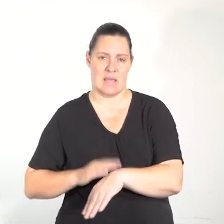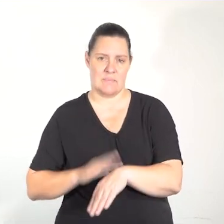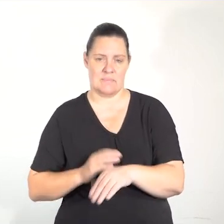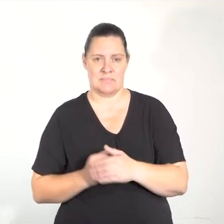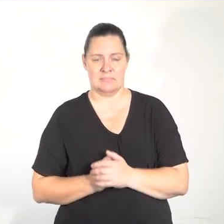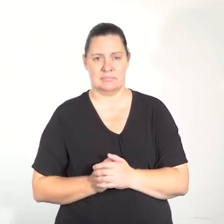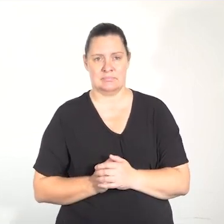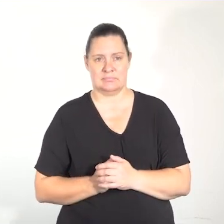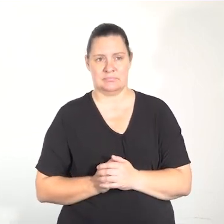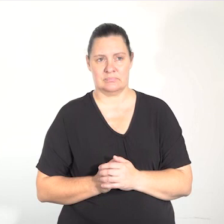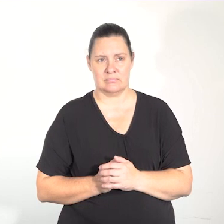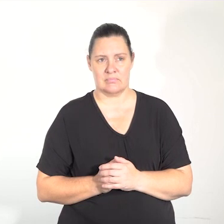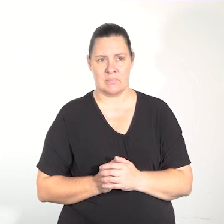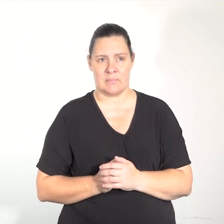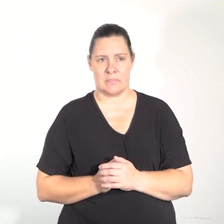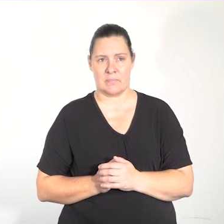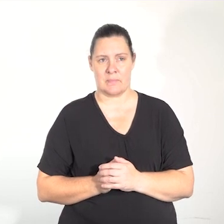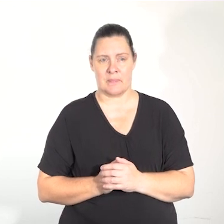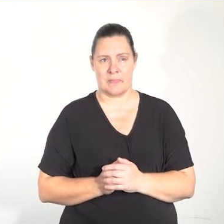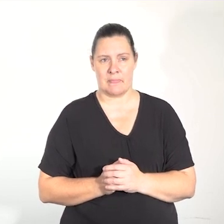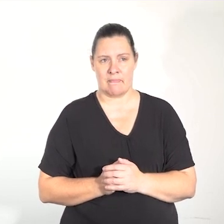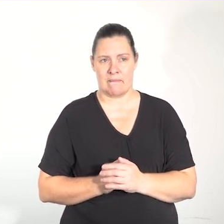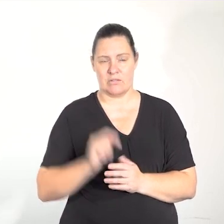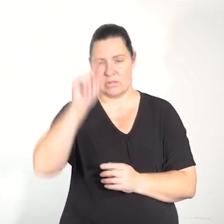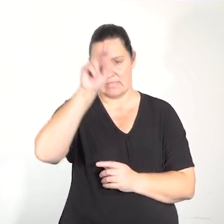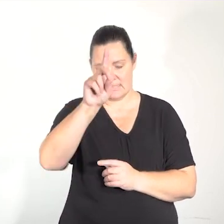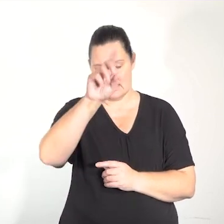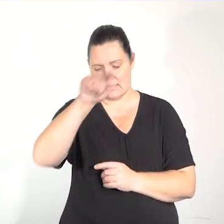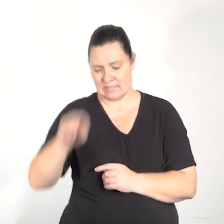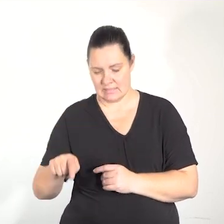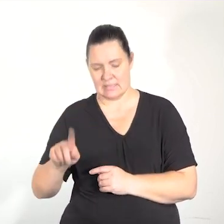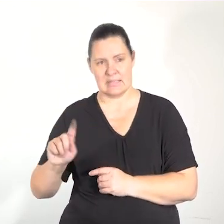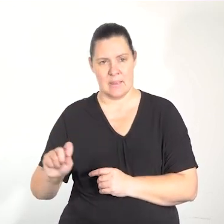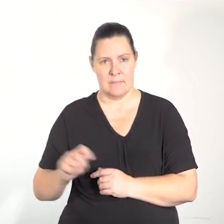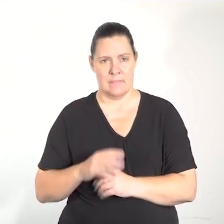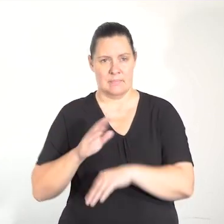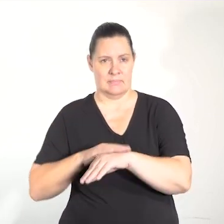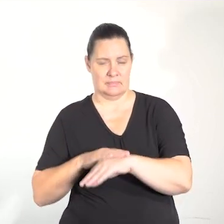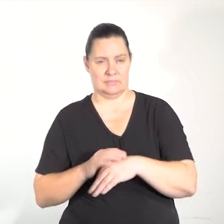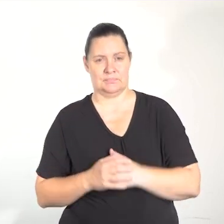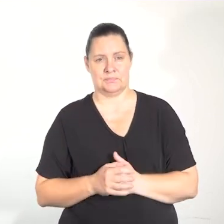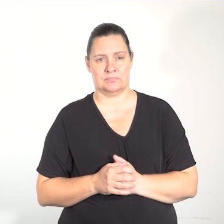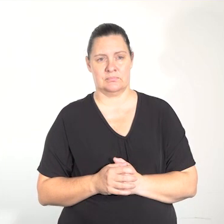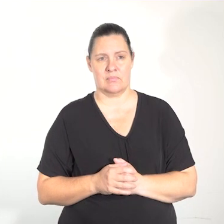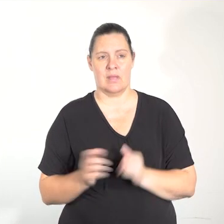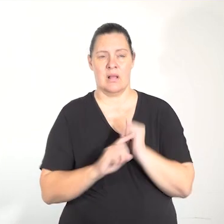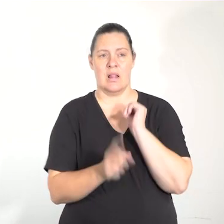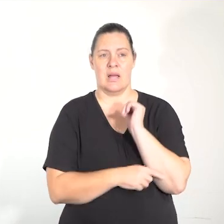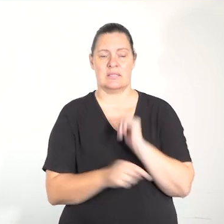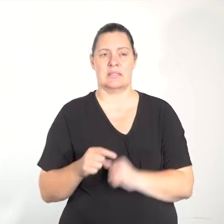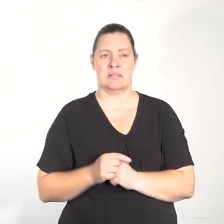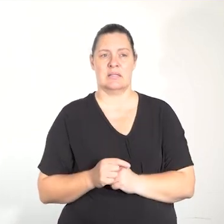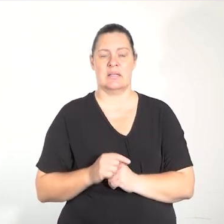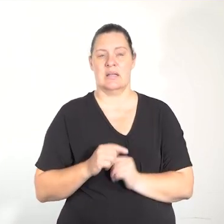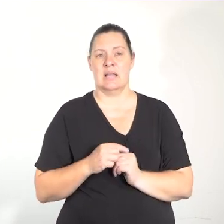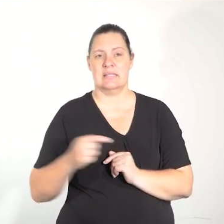by time. That is distance divided by time. Right, let us look at the last one,